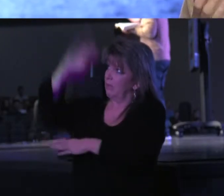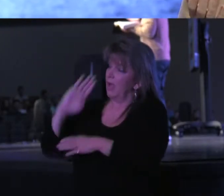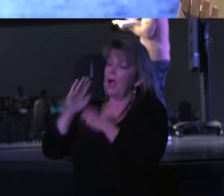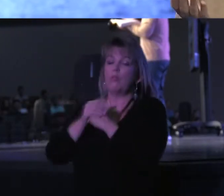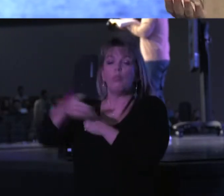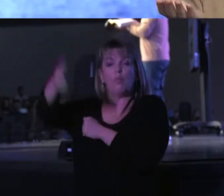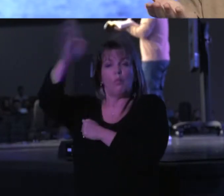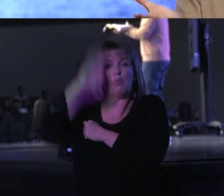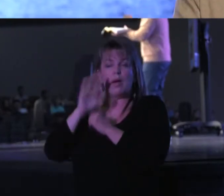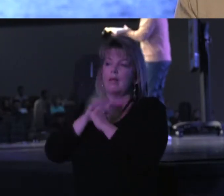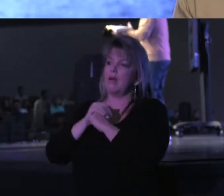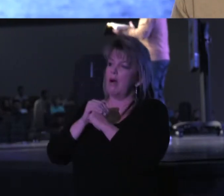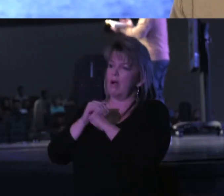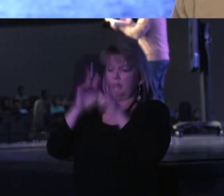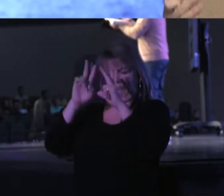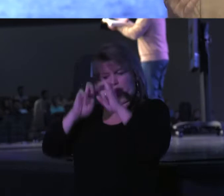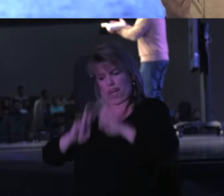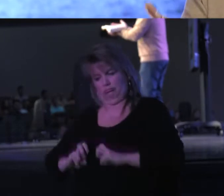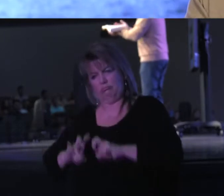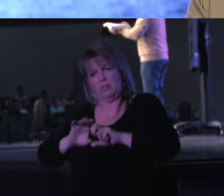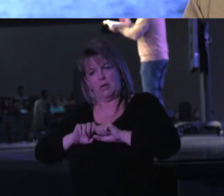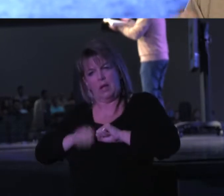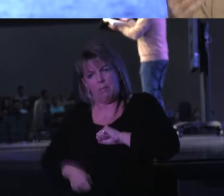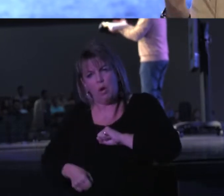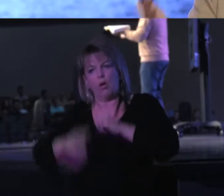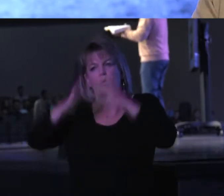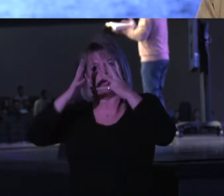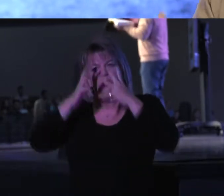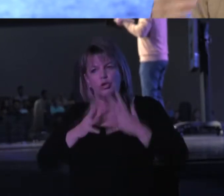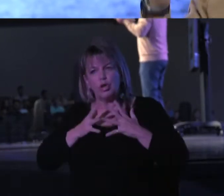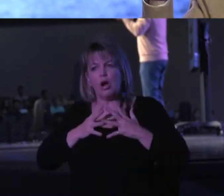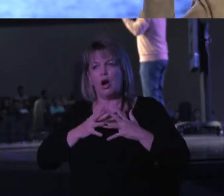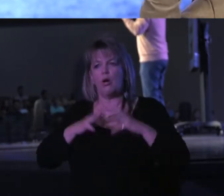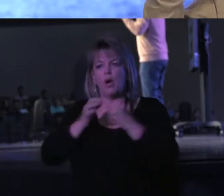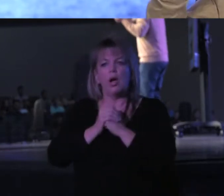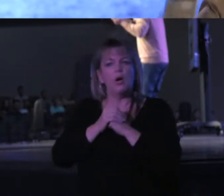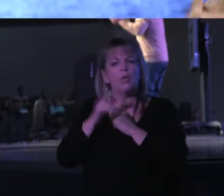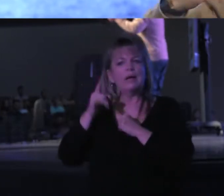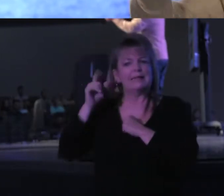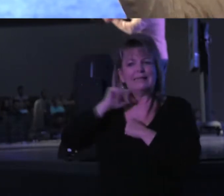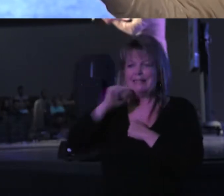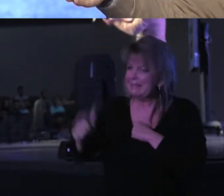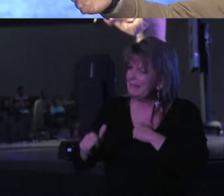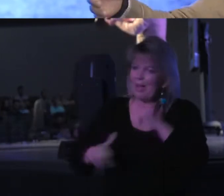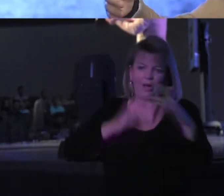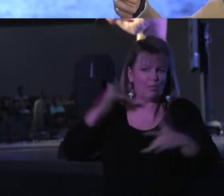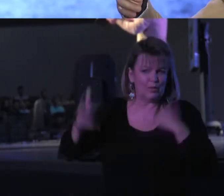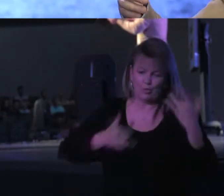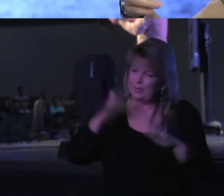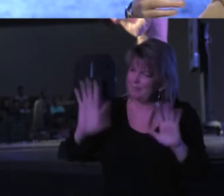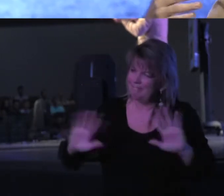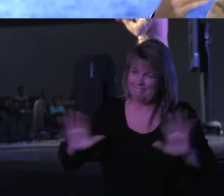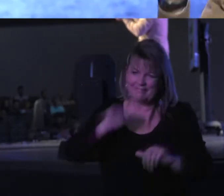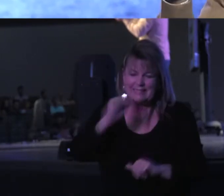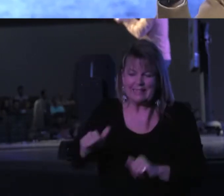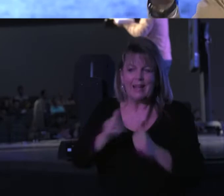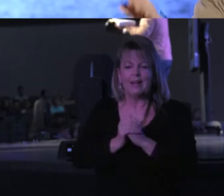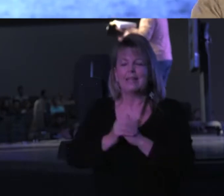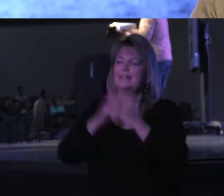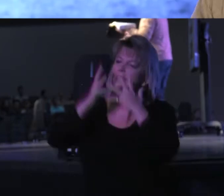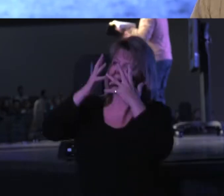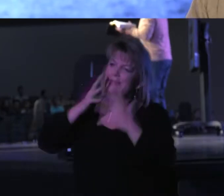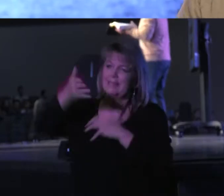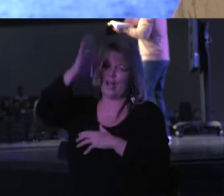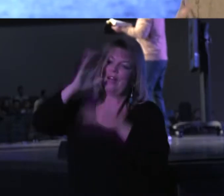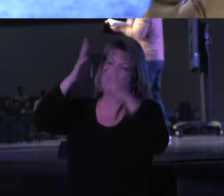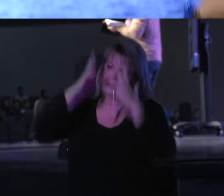when God looks at brokenness and sorrow and pain, he is not rejoicing over it. He is